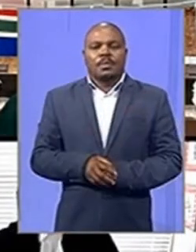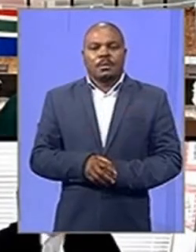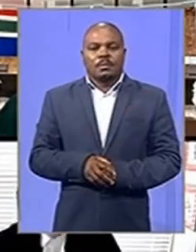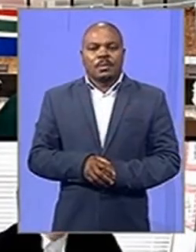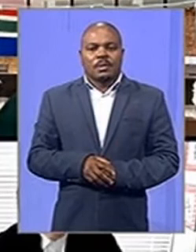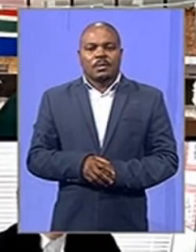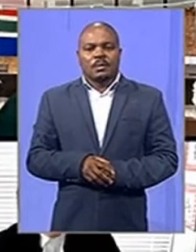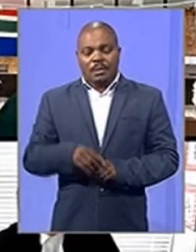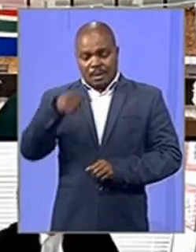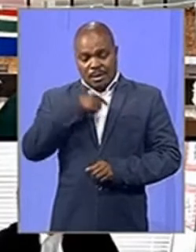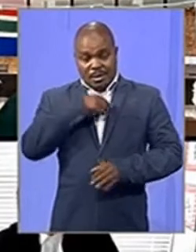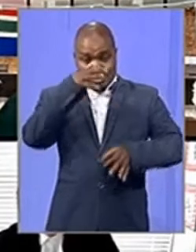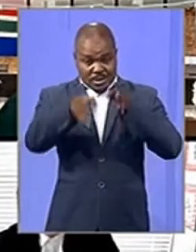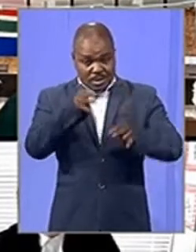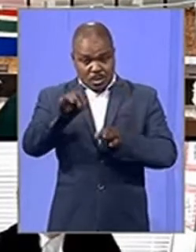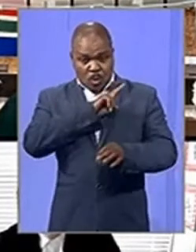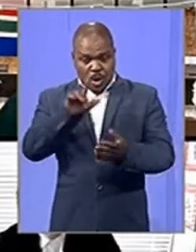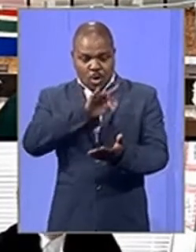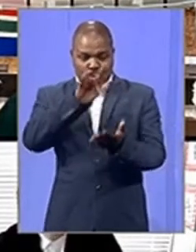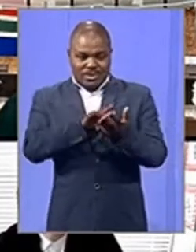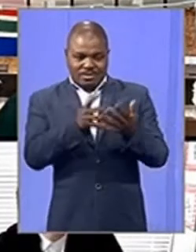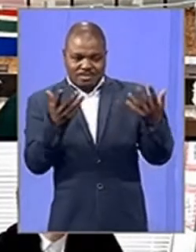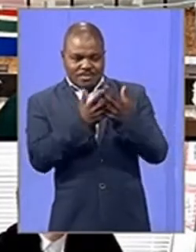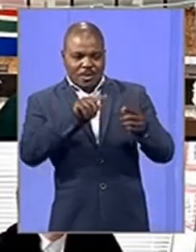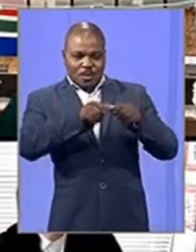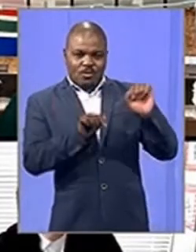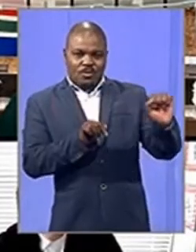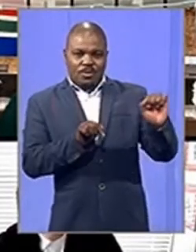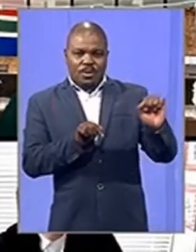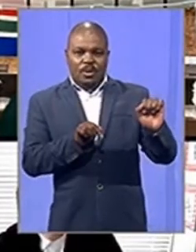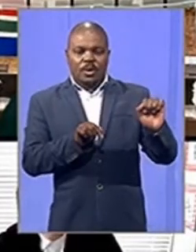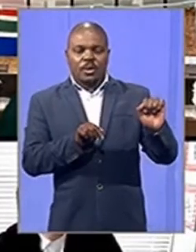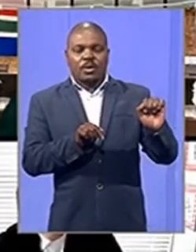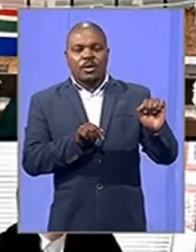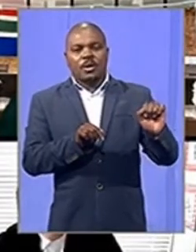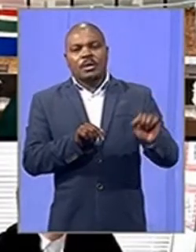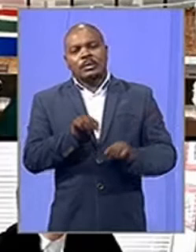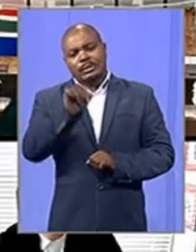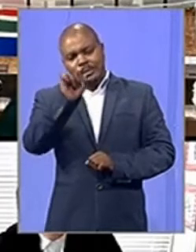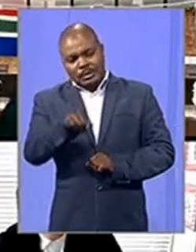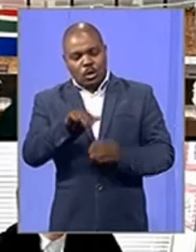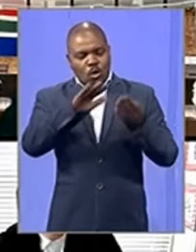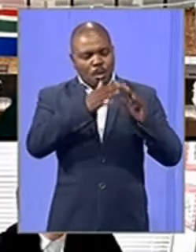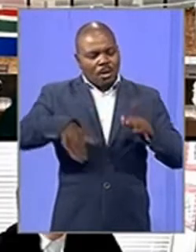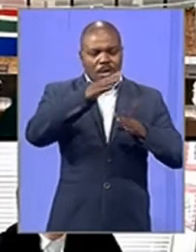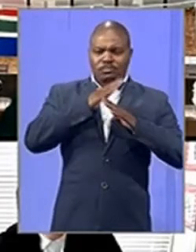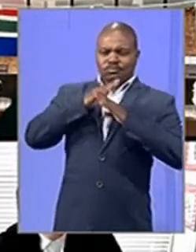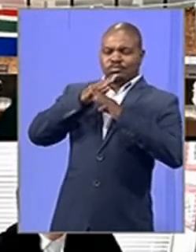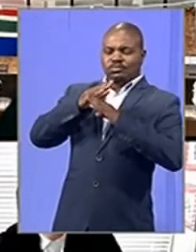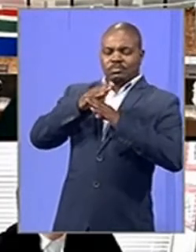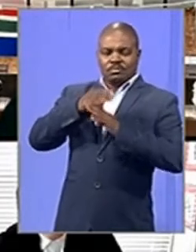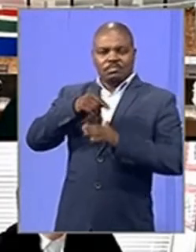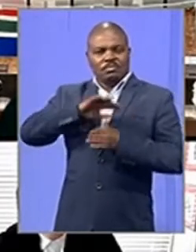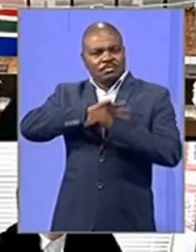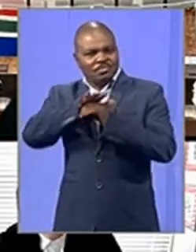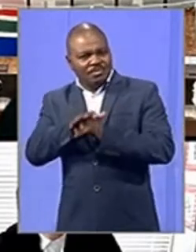I raise this in the context of your point, which is not that we will have community immunity by a certain time, but simply